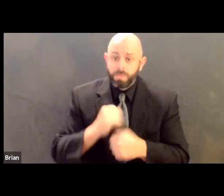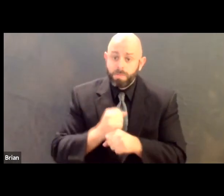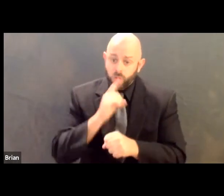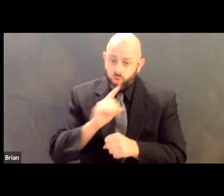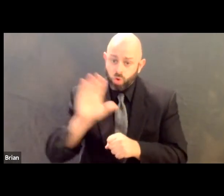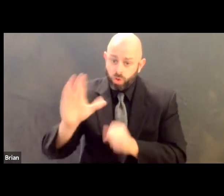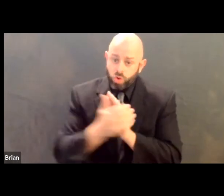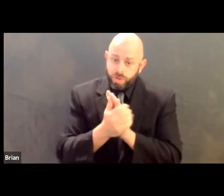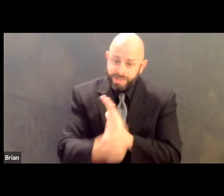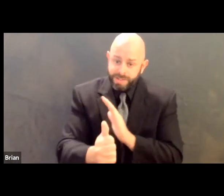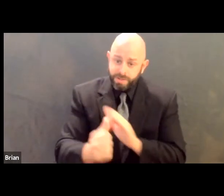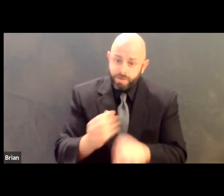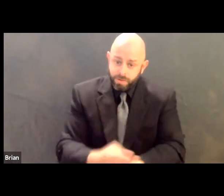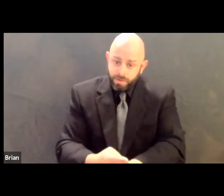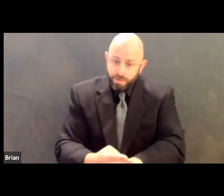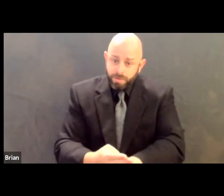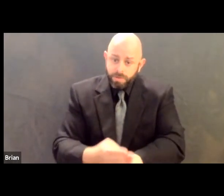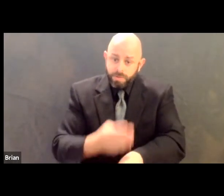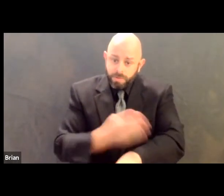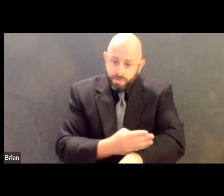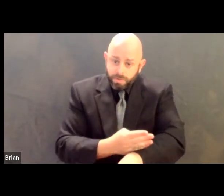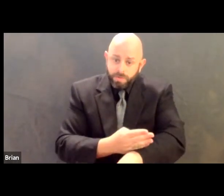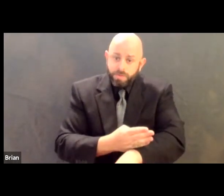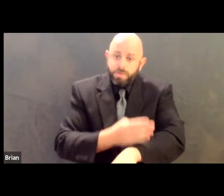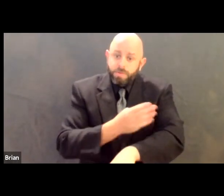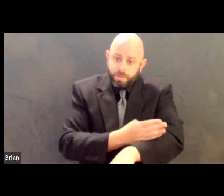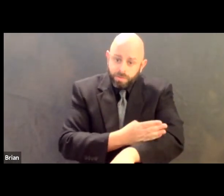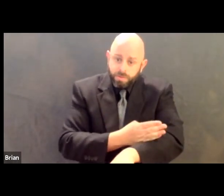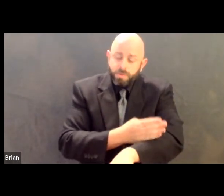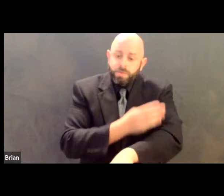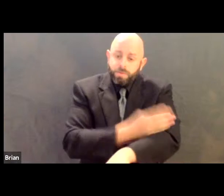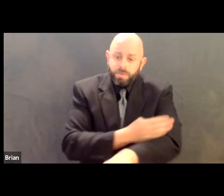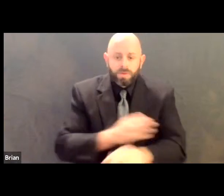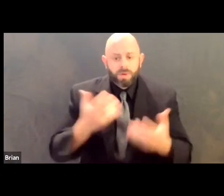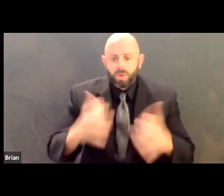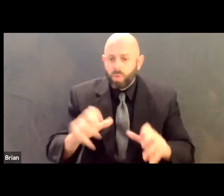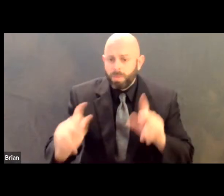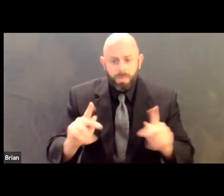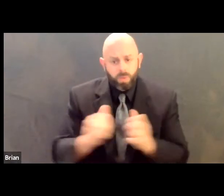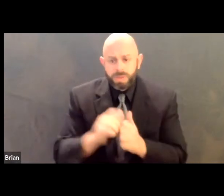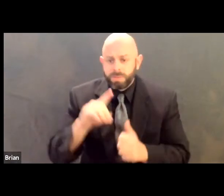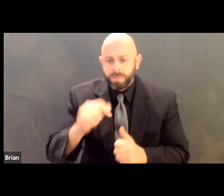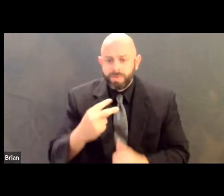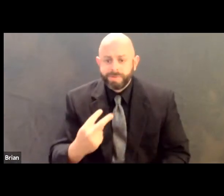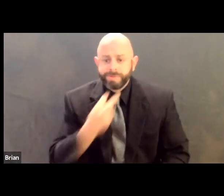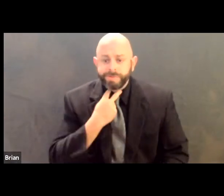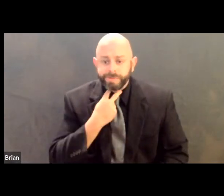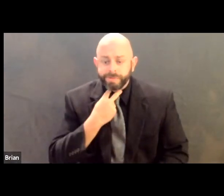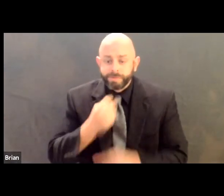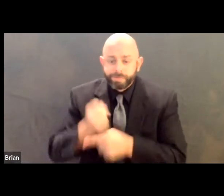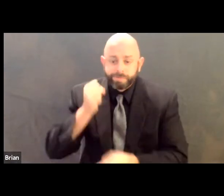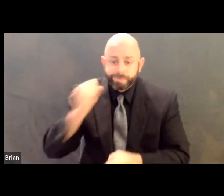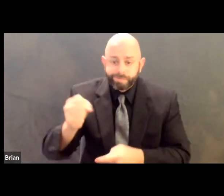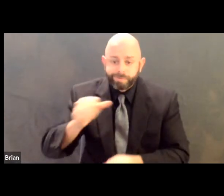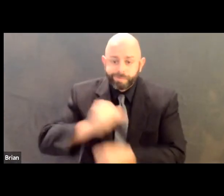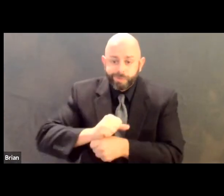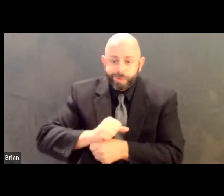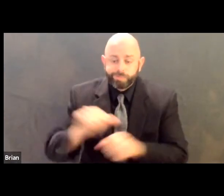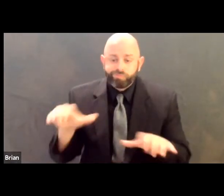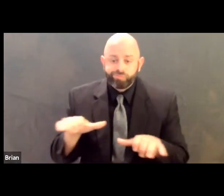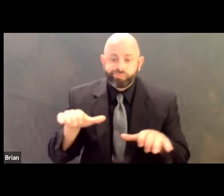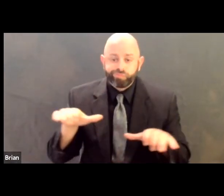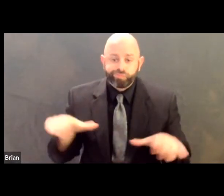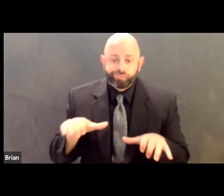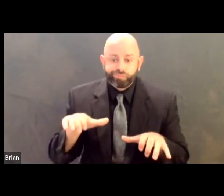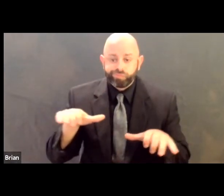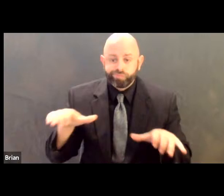upgrading so that people with disabilities don't get pigeonholed, put into a job, and then just get stuck there. There